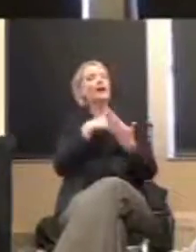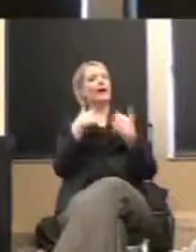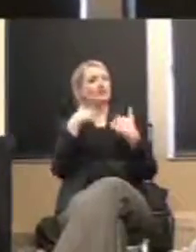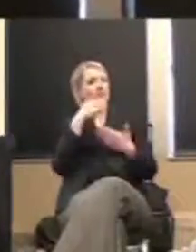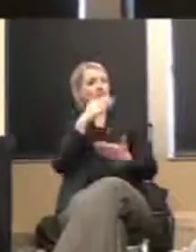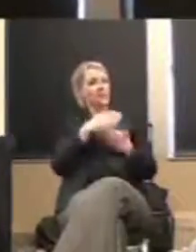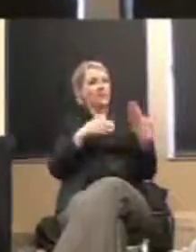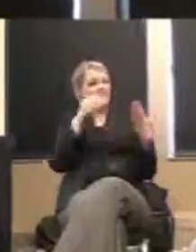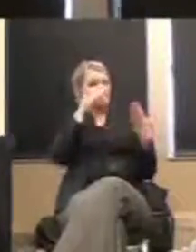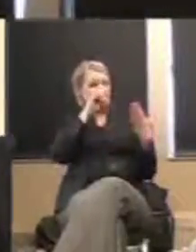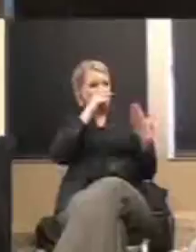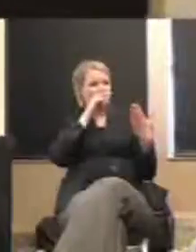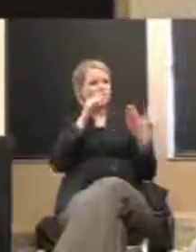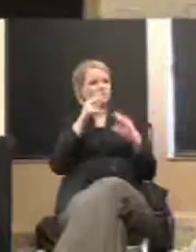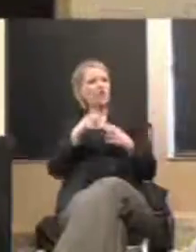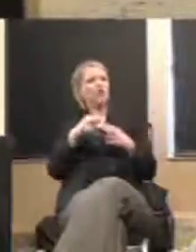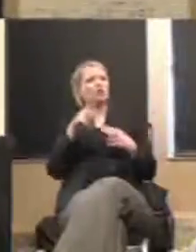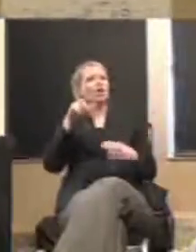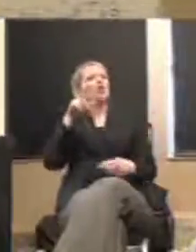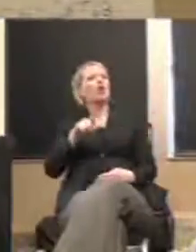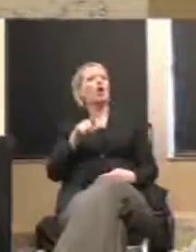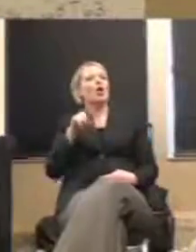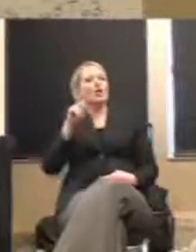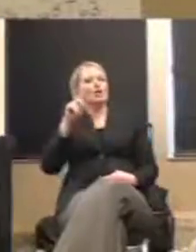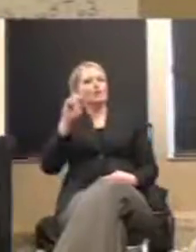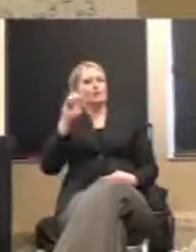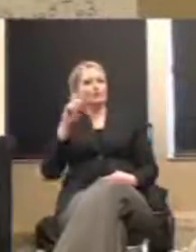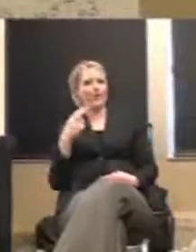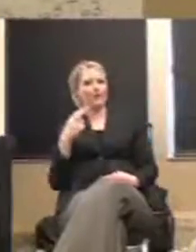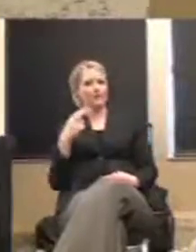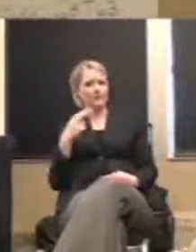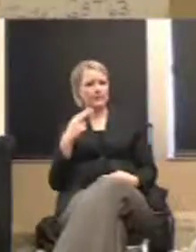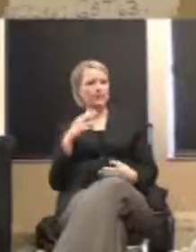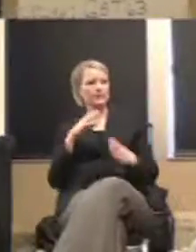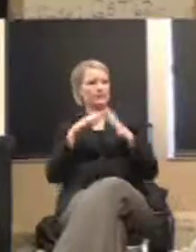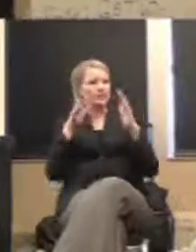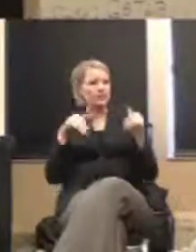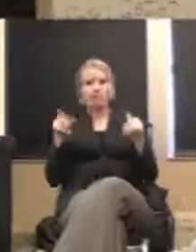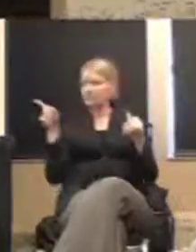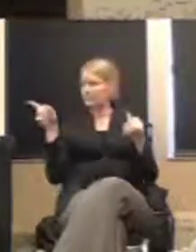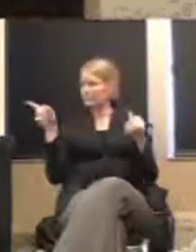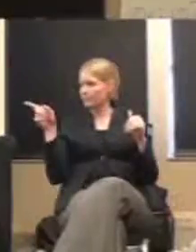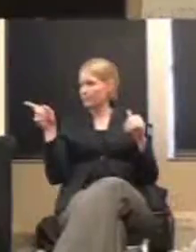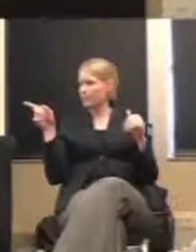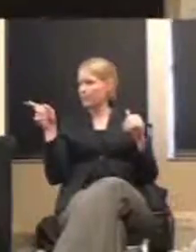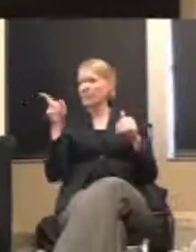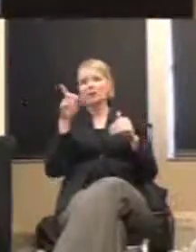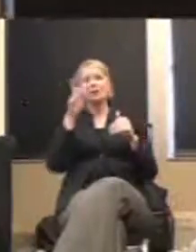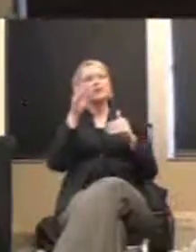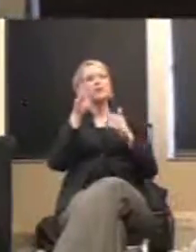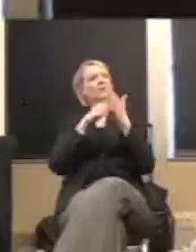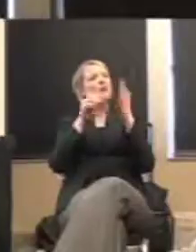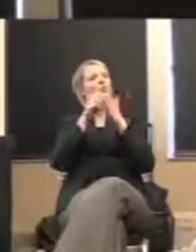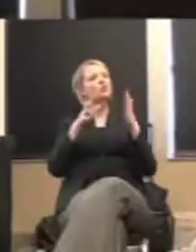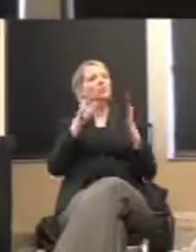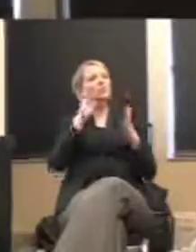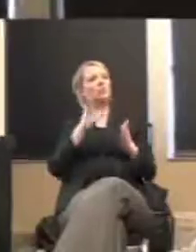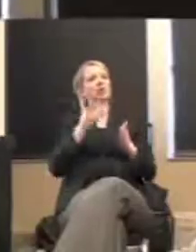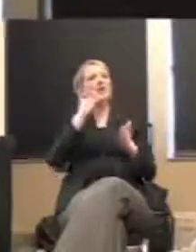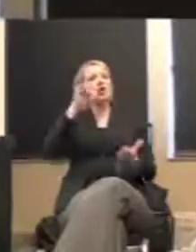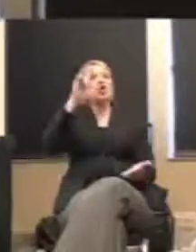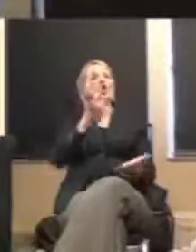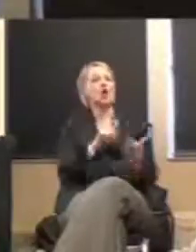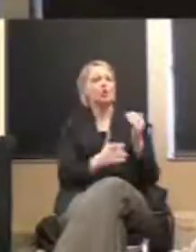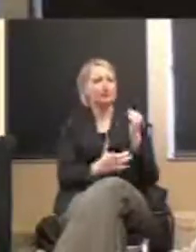is considered a low-tech OGCOM system. You're going to have students that have a preference for lower tech.